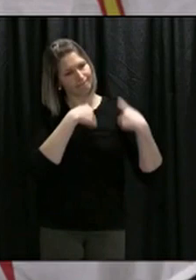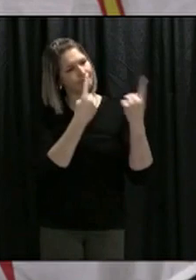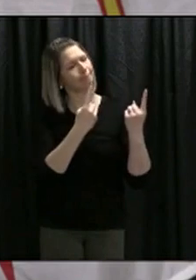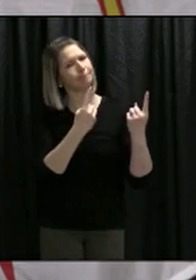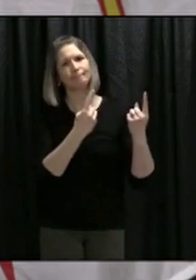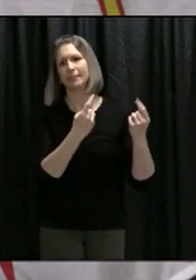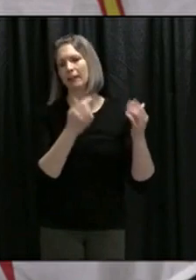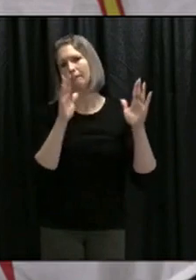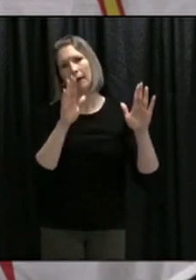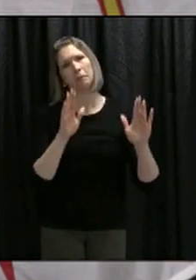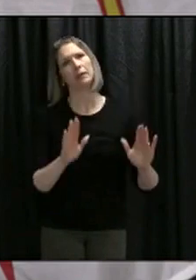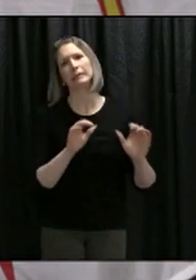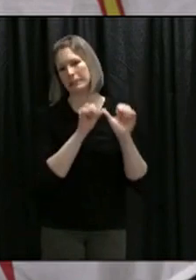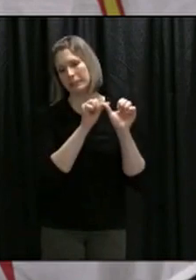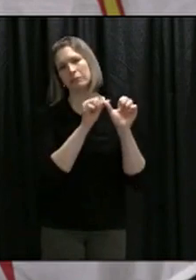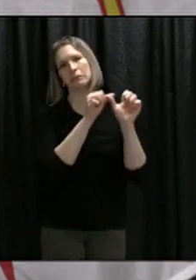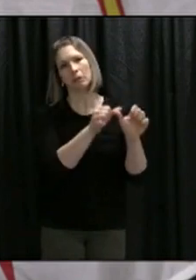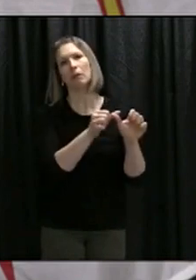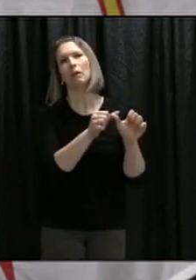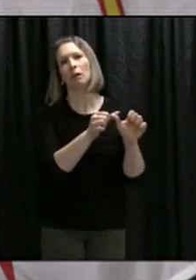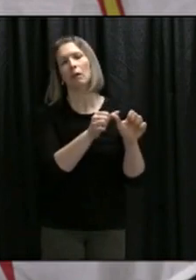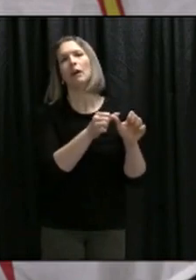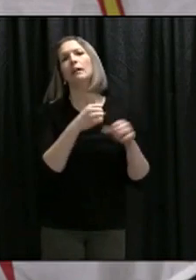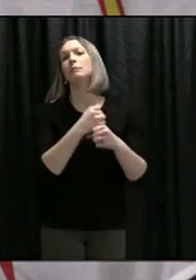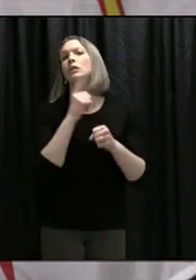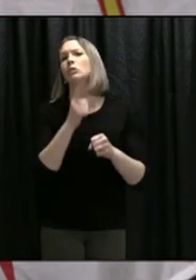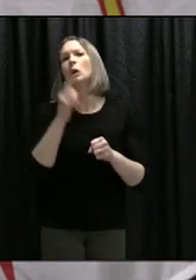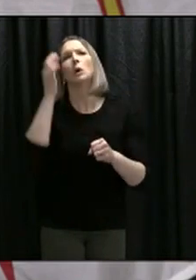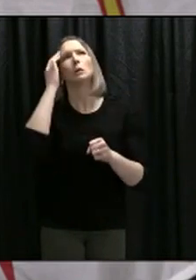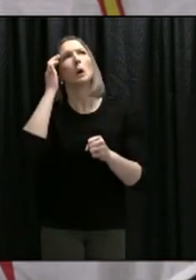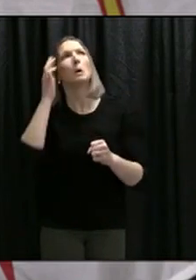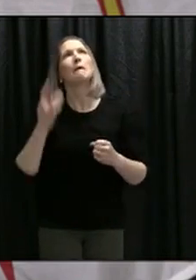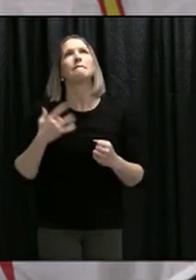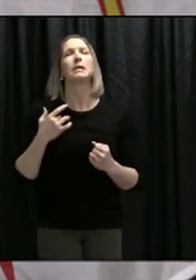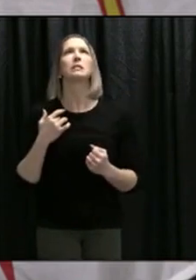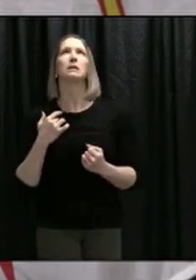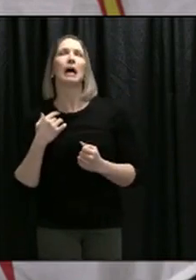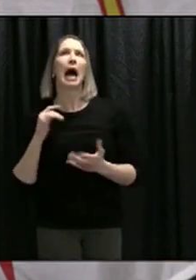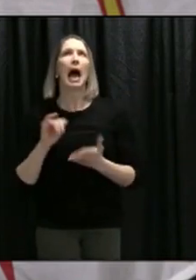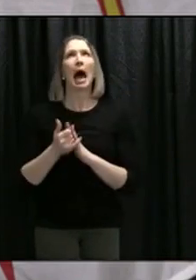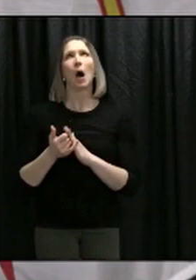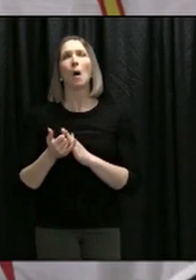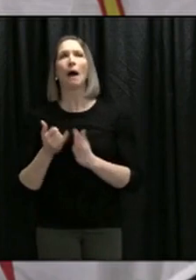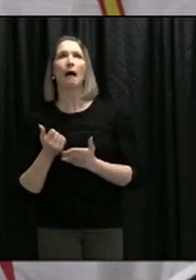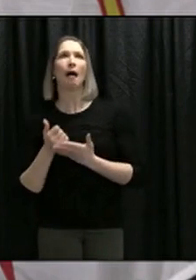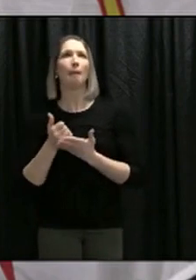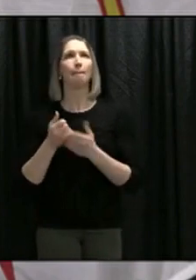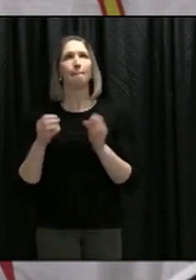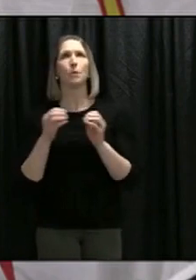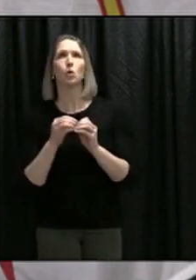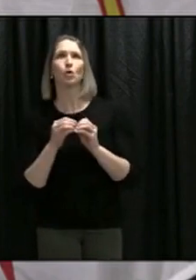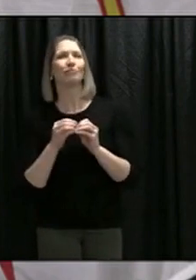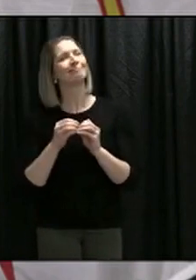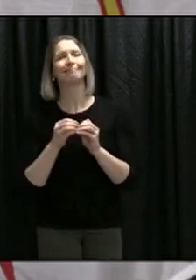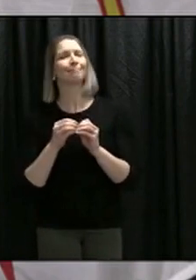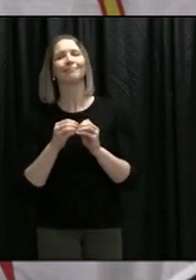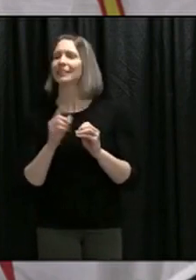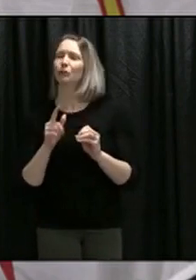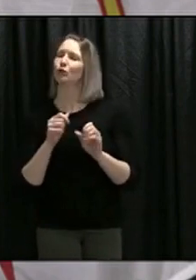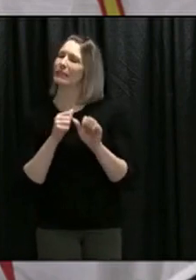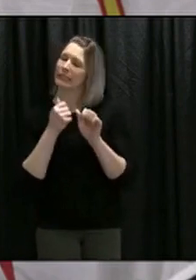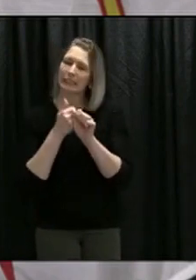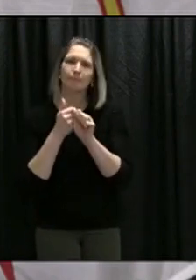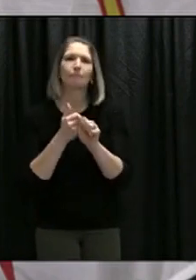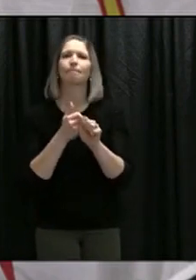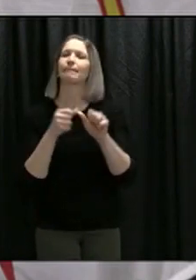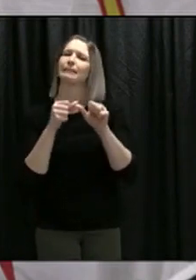vain, and for those who may at times feel helpless in this pandemic, nothing could be further from the truth.